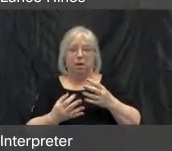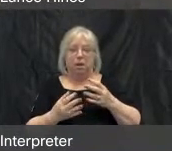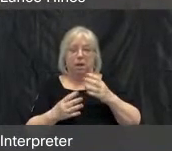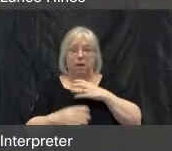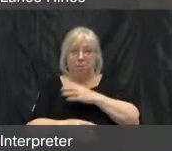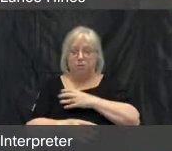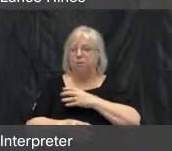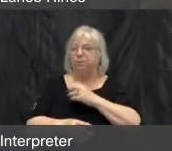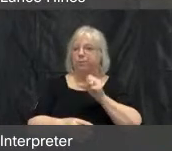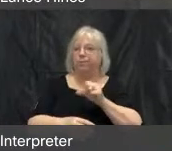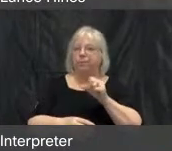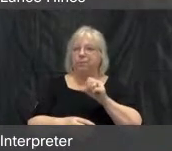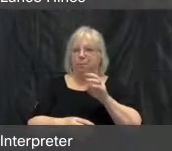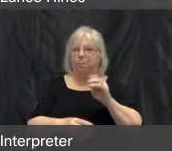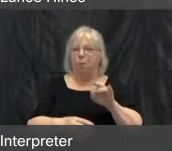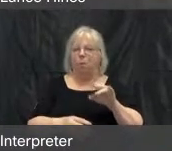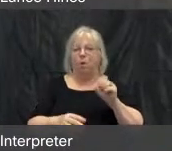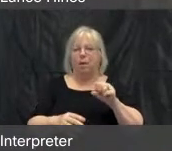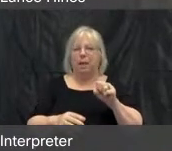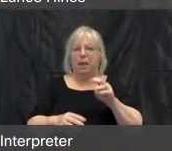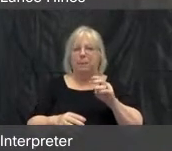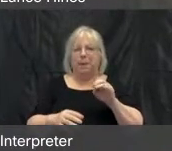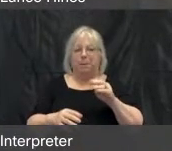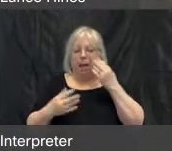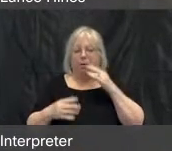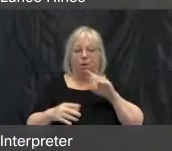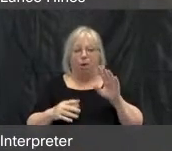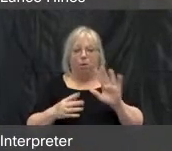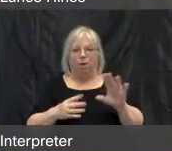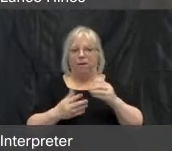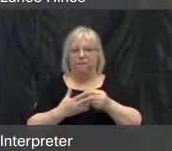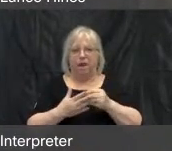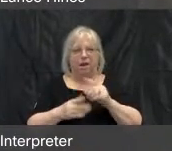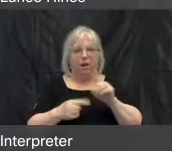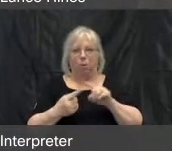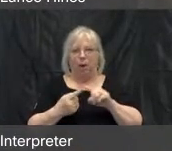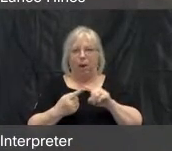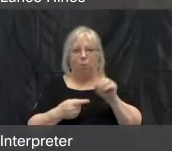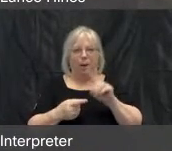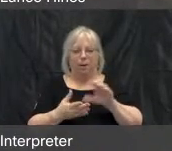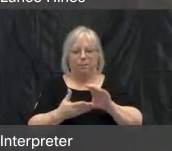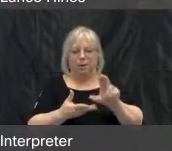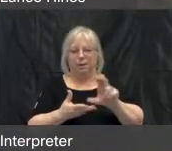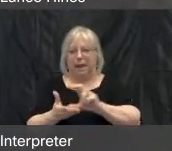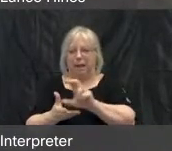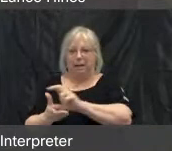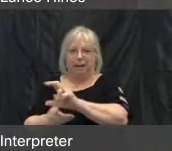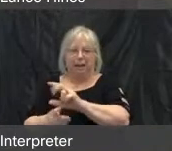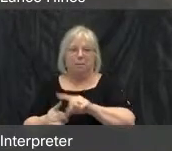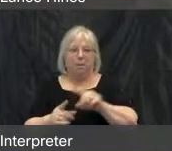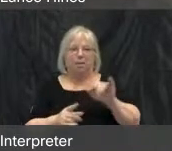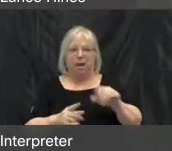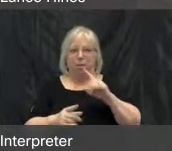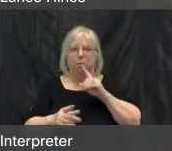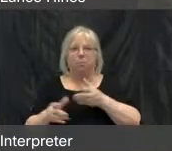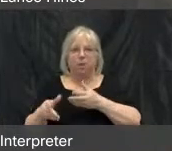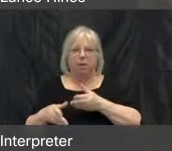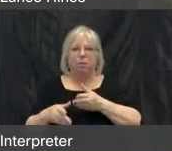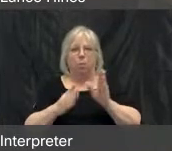Yes, ma'am. I don't know at this point where all their funding is allocated, but that would be the